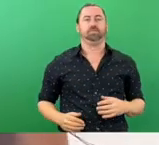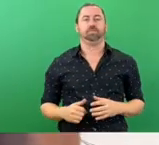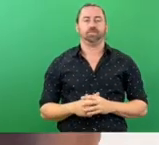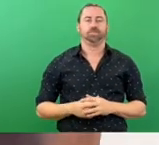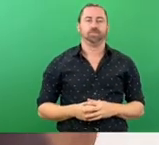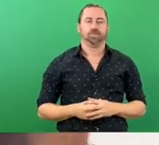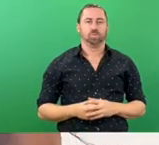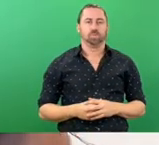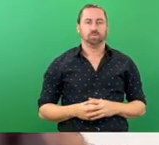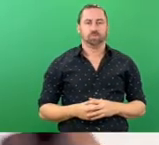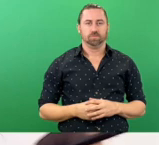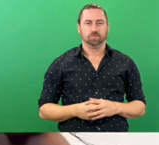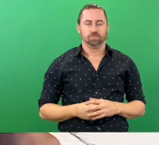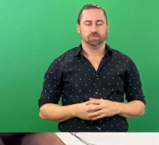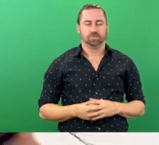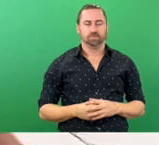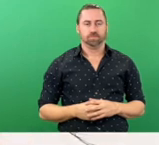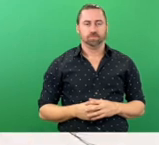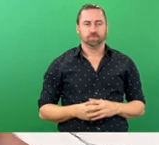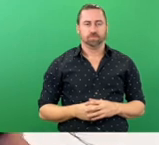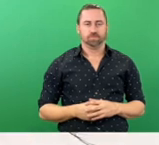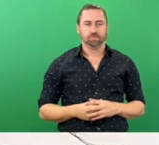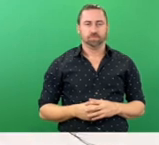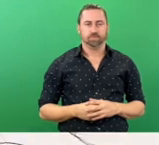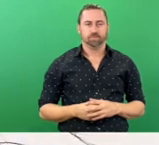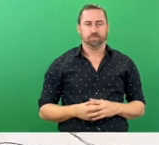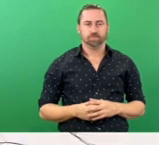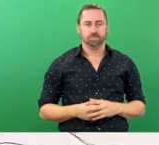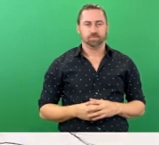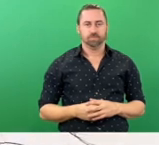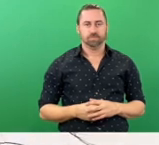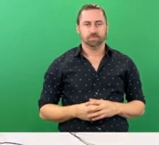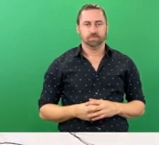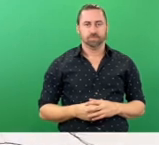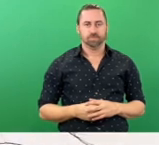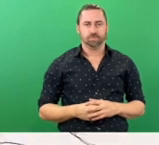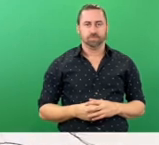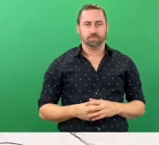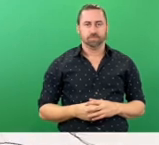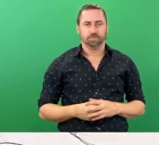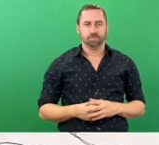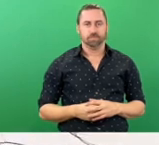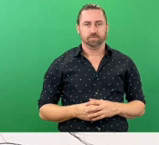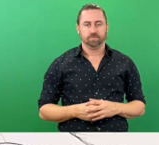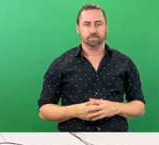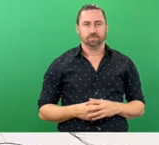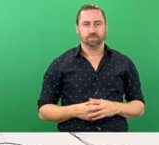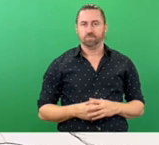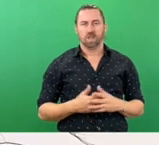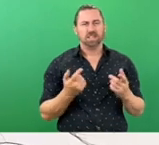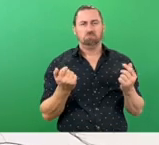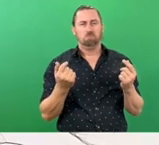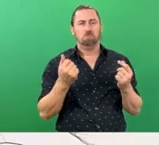bold strokes to try to get that overall feel there, okay? And you don't have to overwork